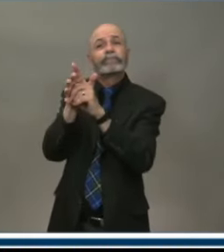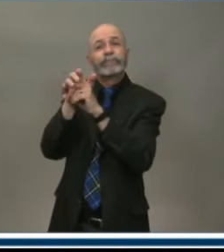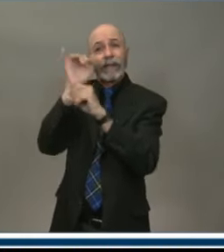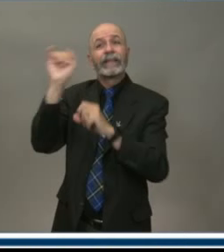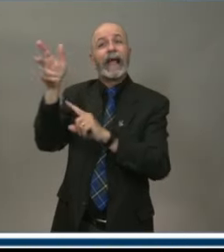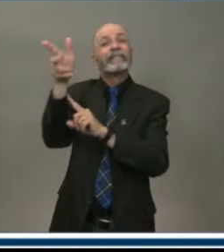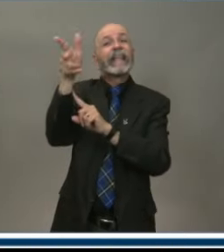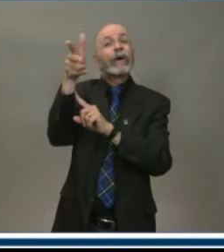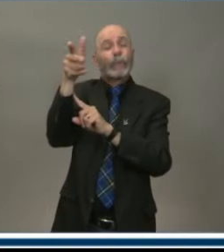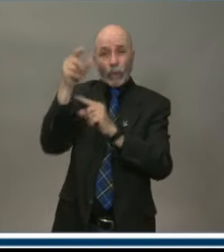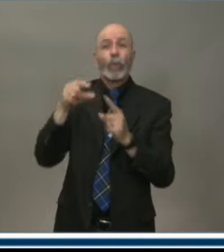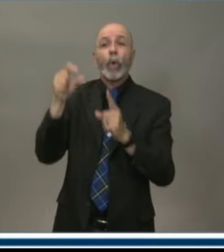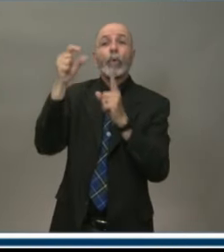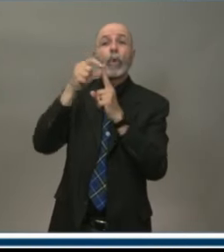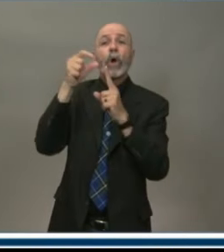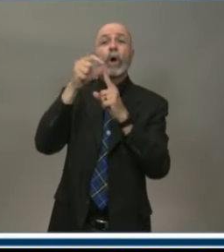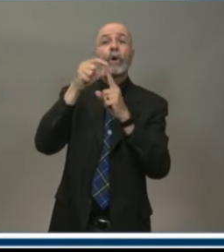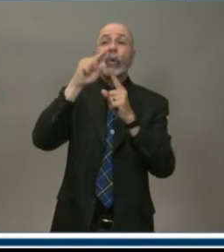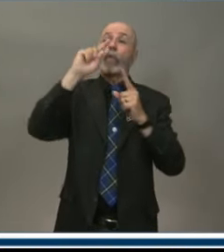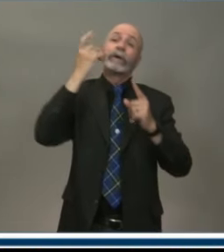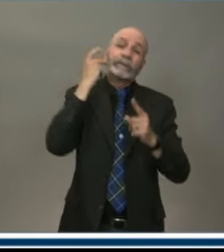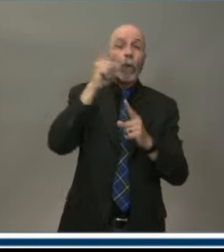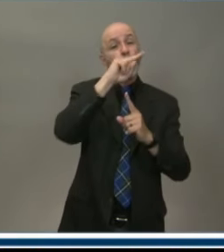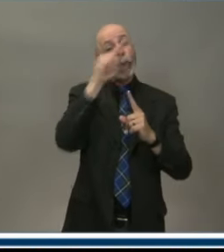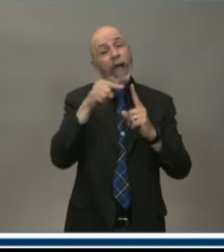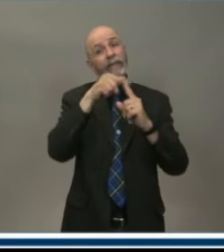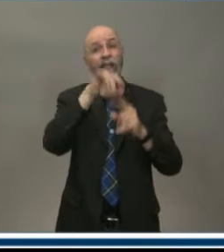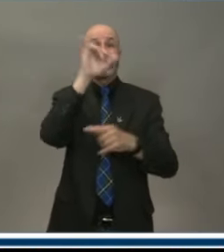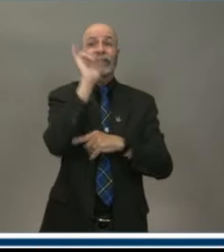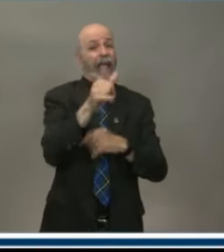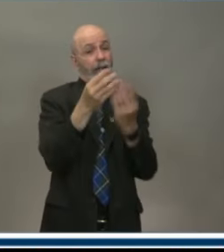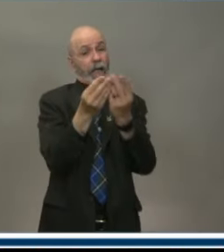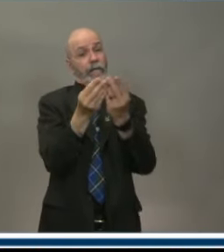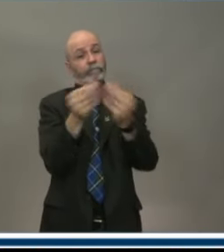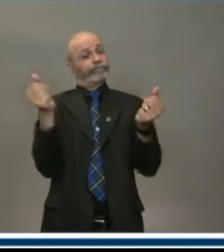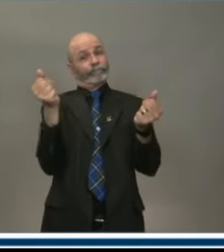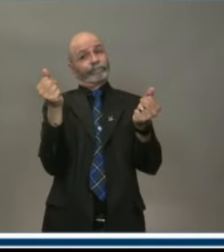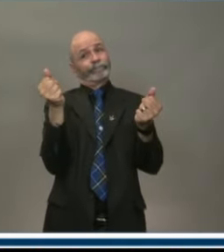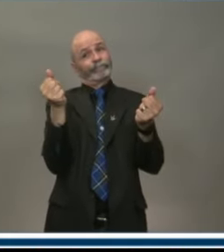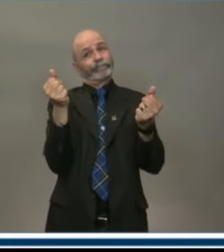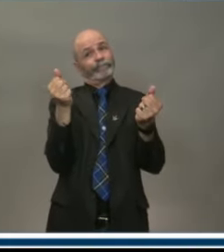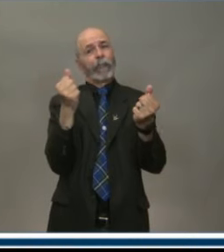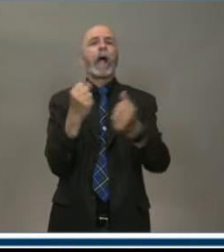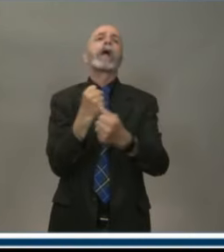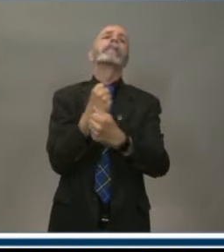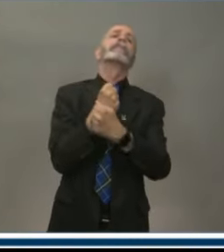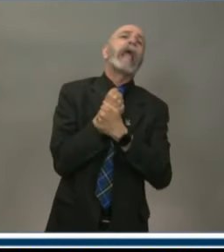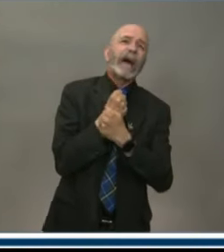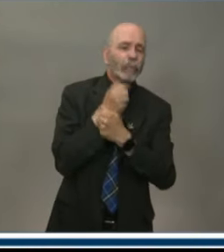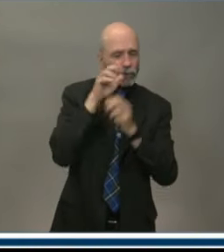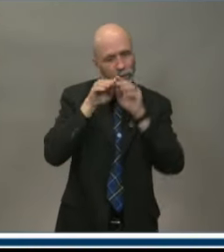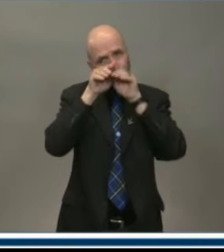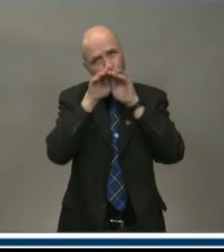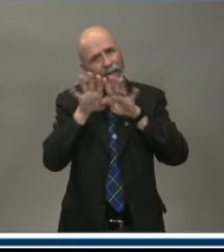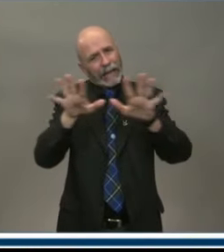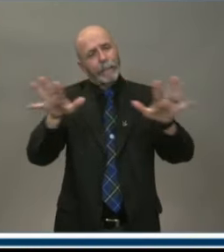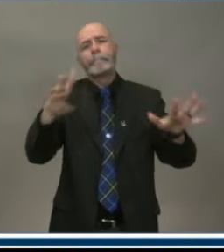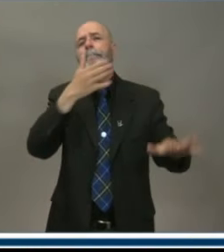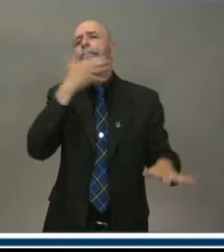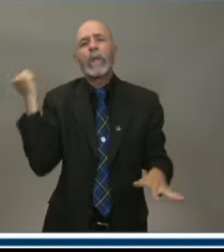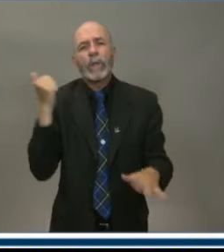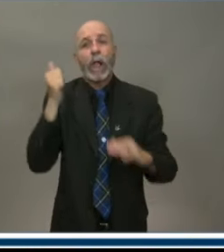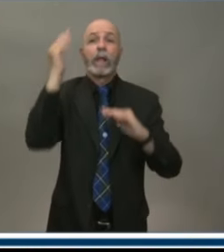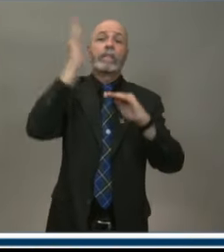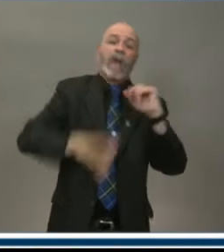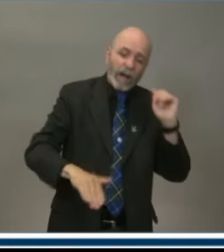words, "And when this has passed, may we say that love spread more quickly than any virus ever could." What